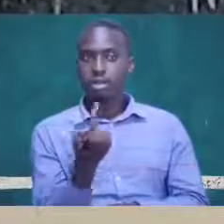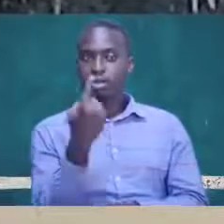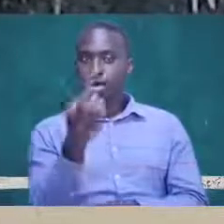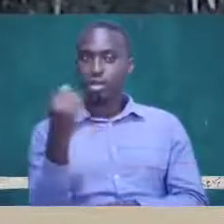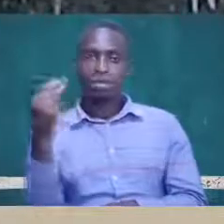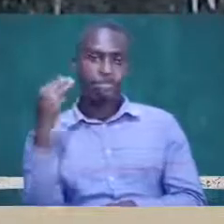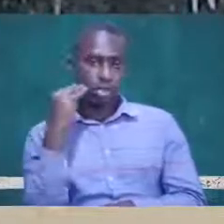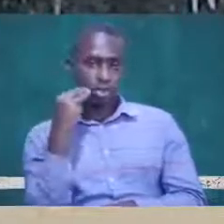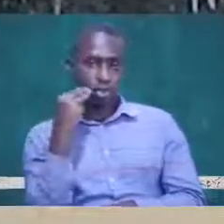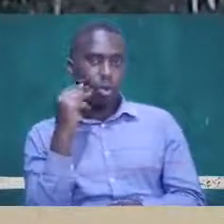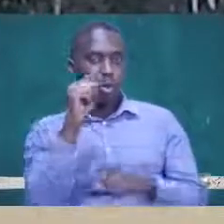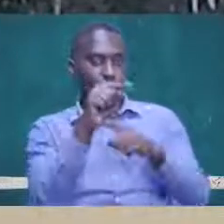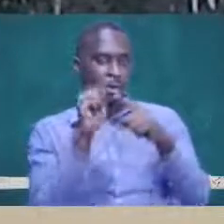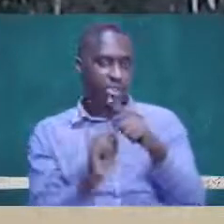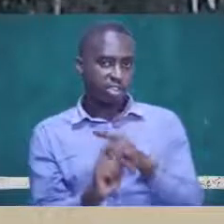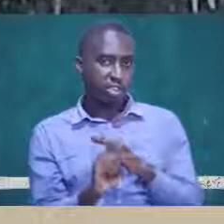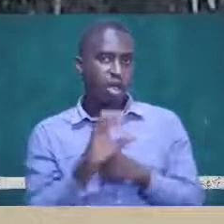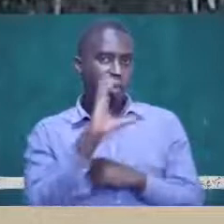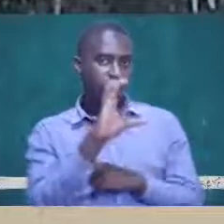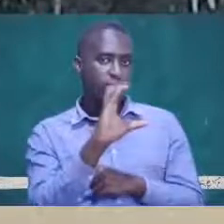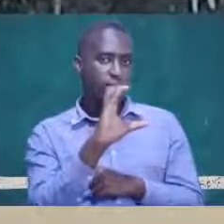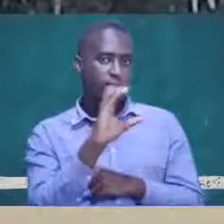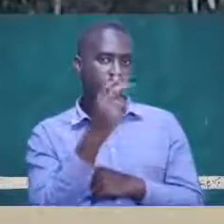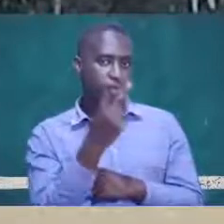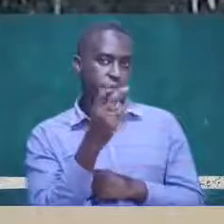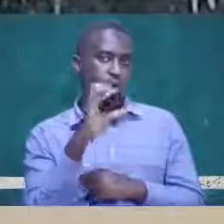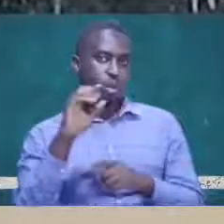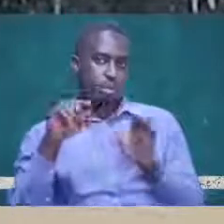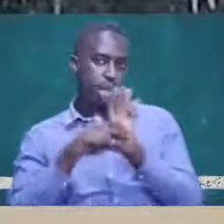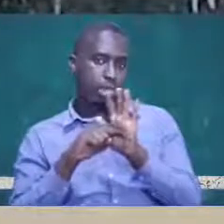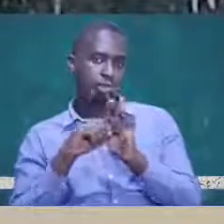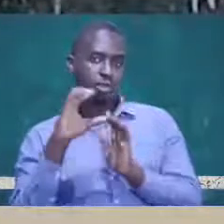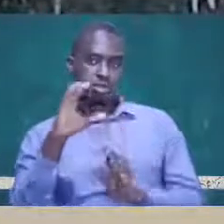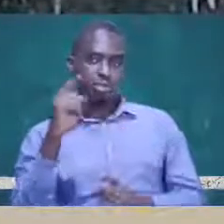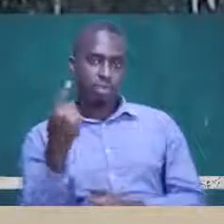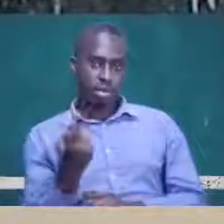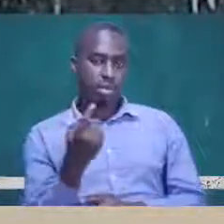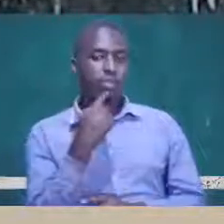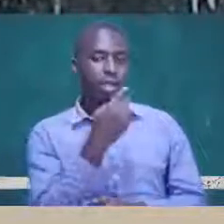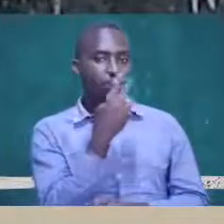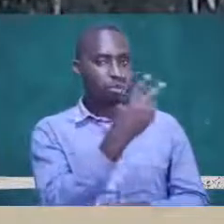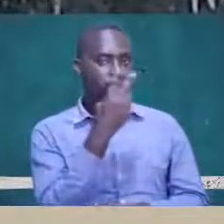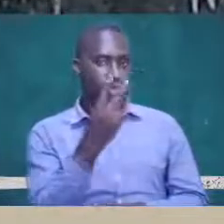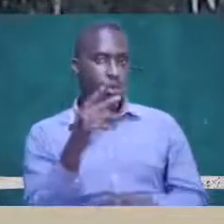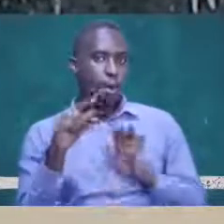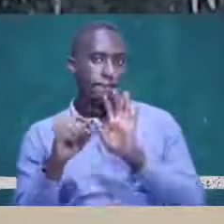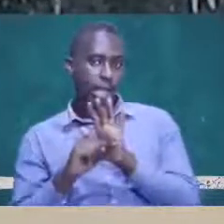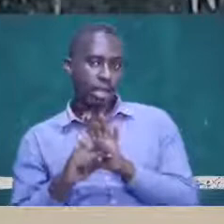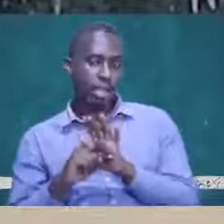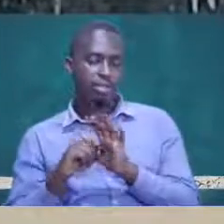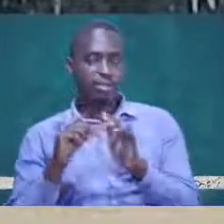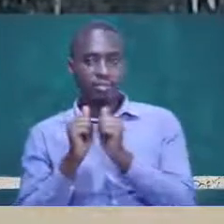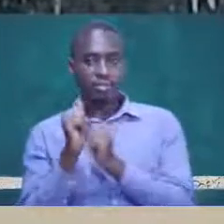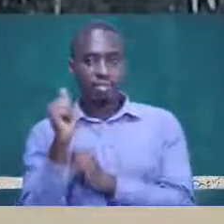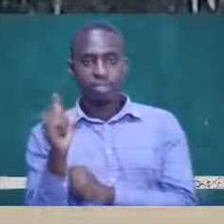in consumption, which is consumption 2 minus consumption 1, which is 22 minus